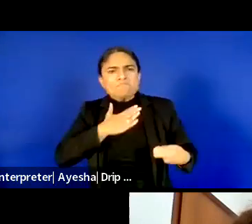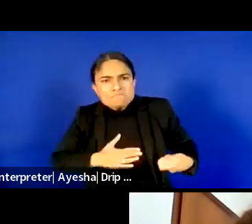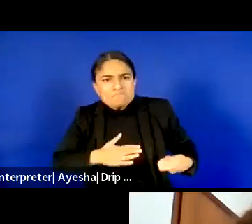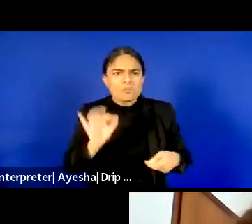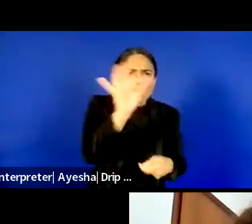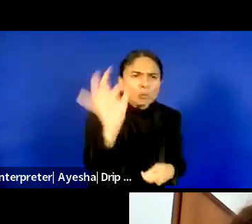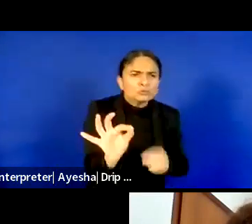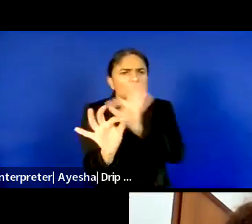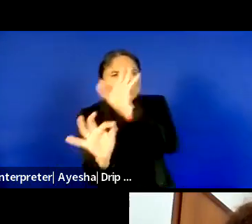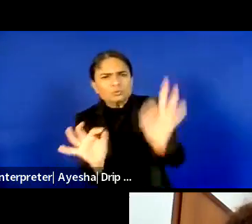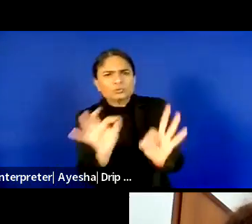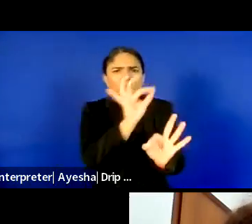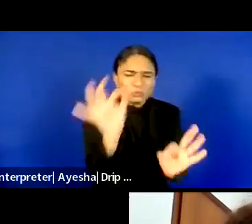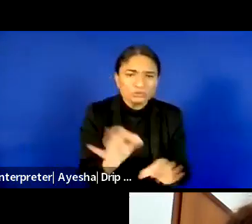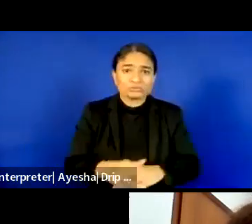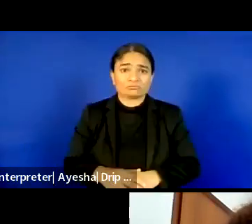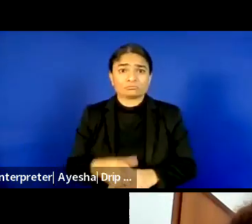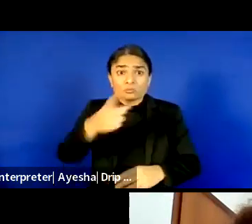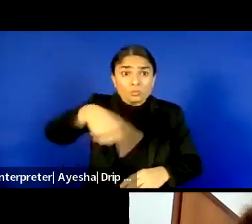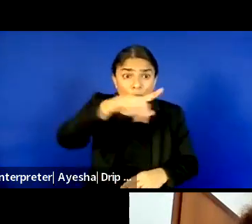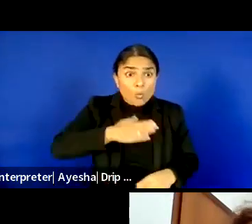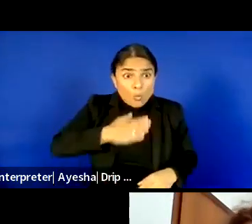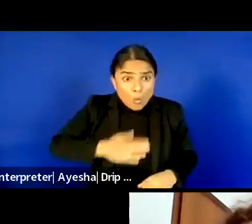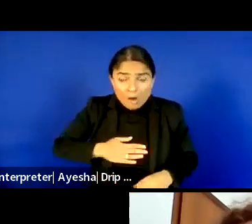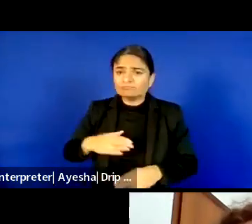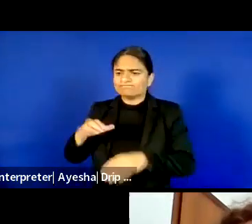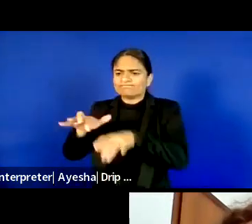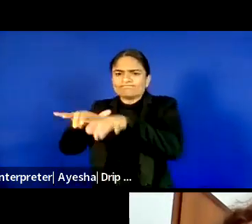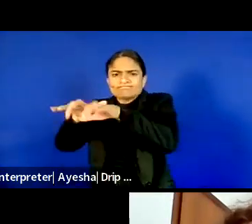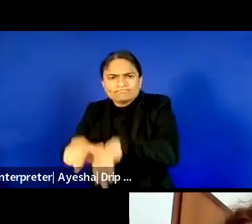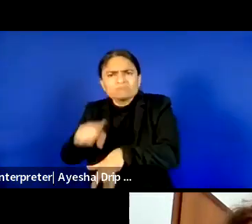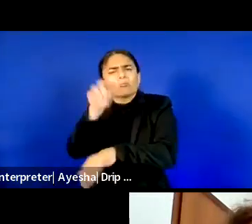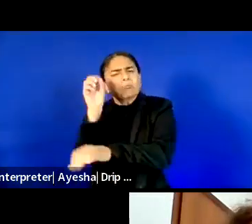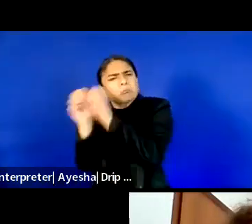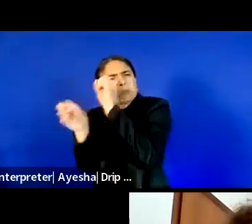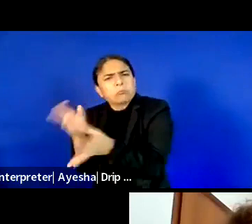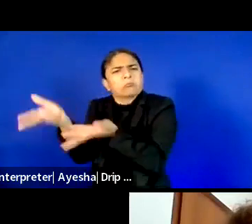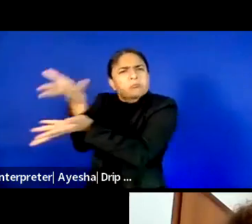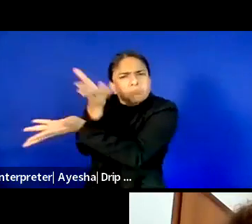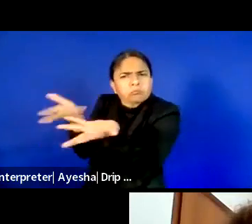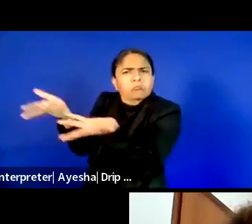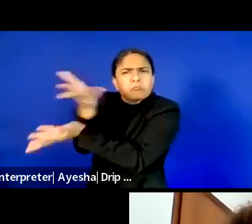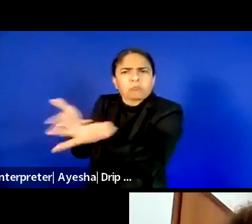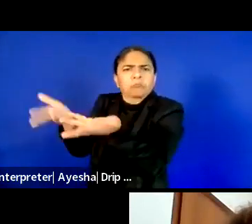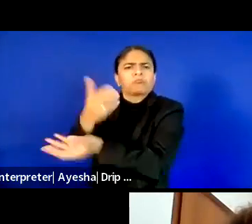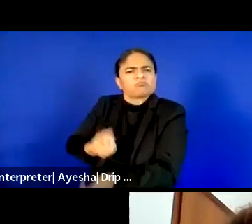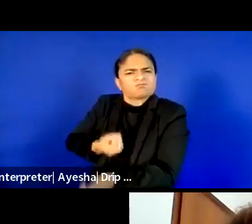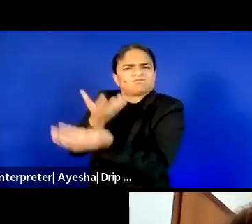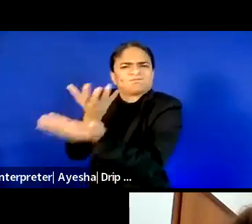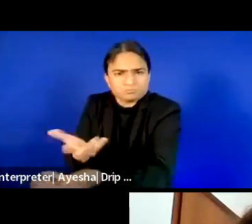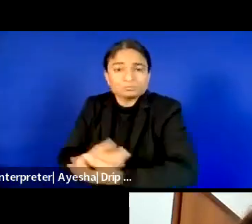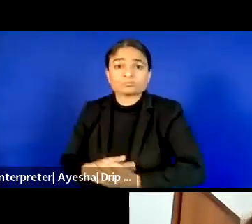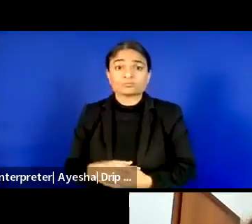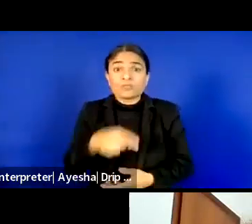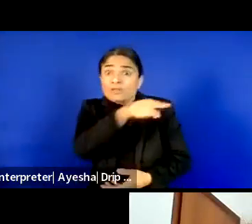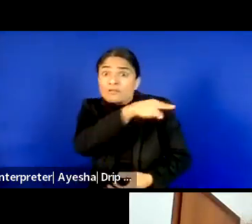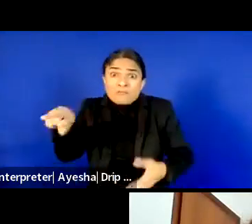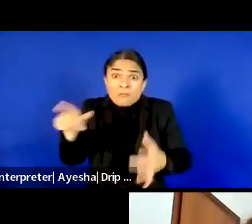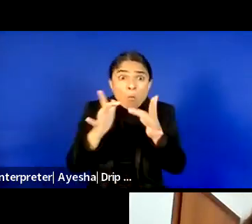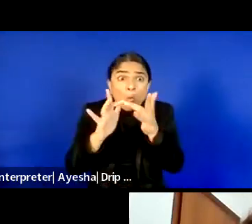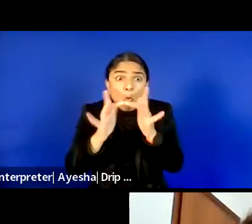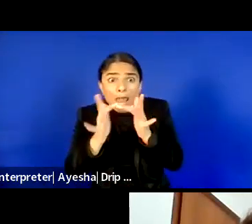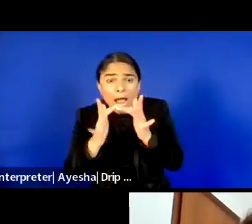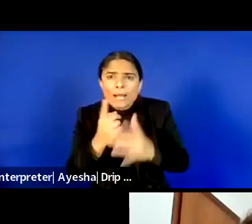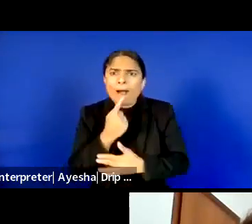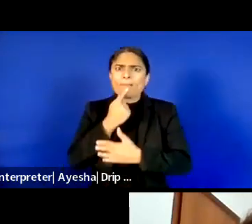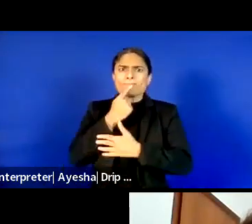spaces around this event. If you're following us online and want to connect with others who are following the event,